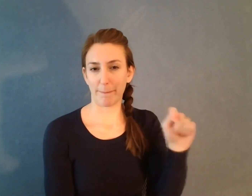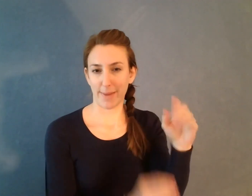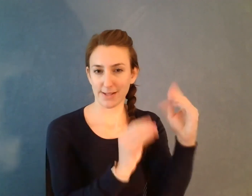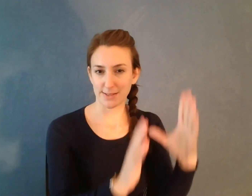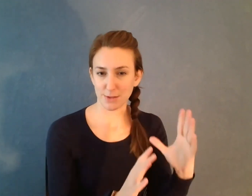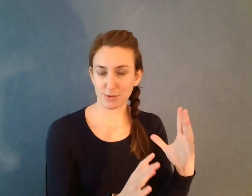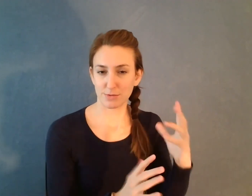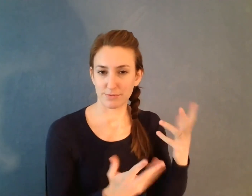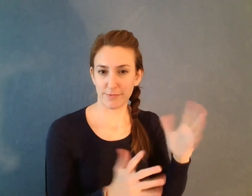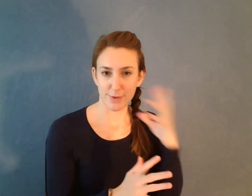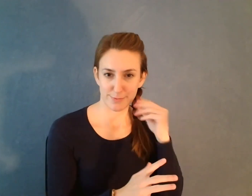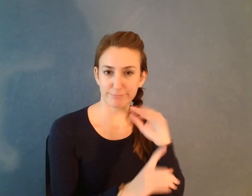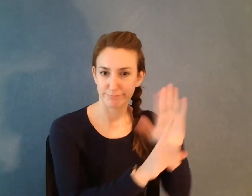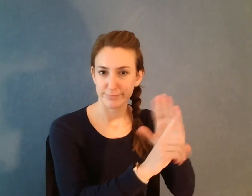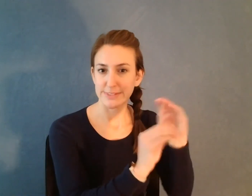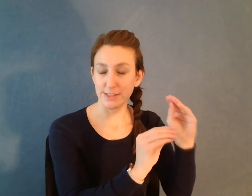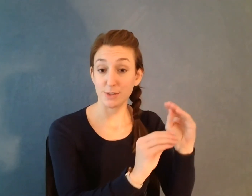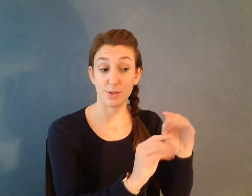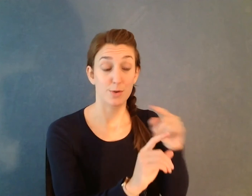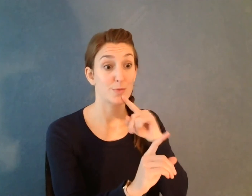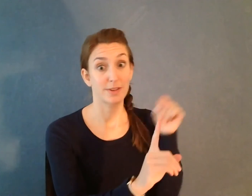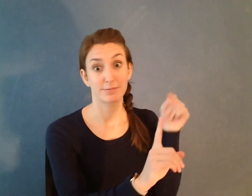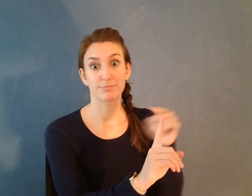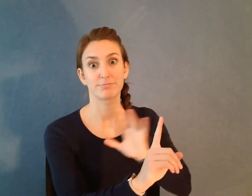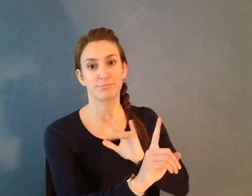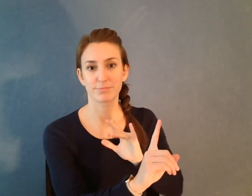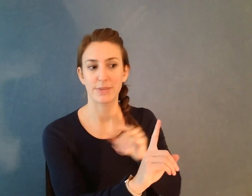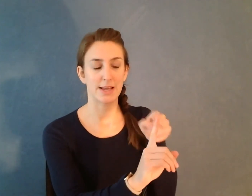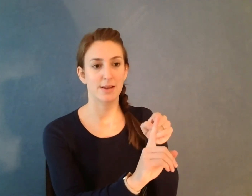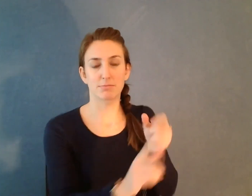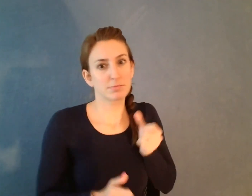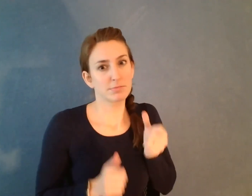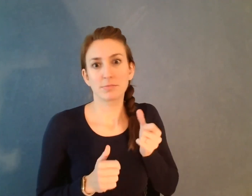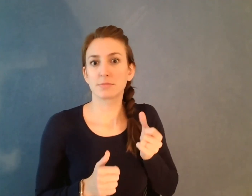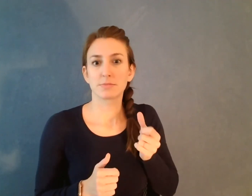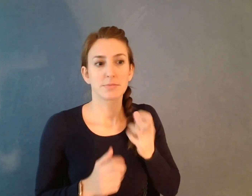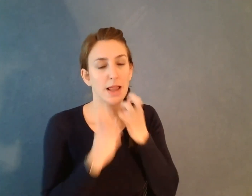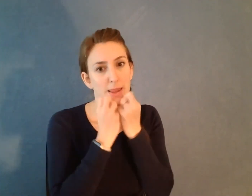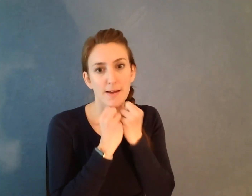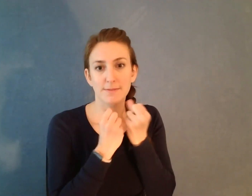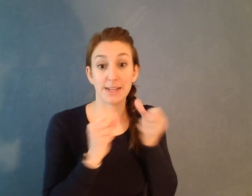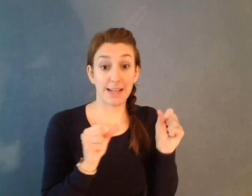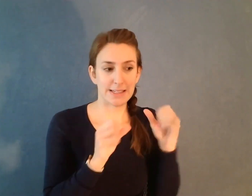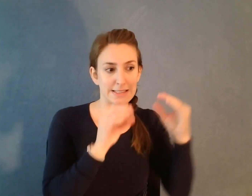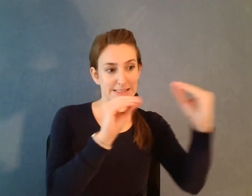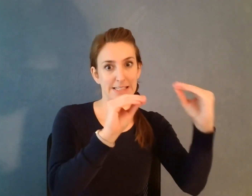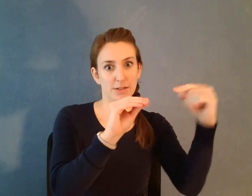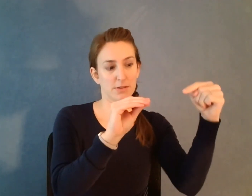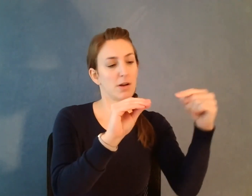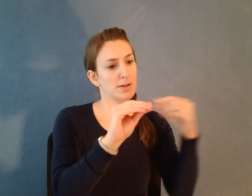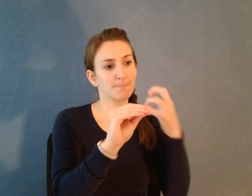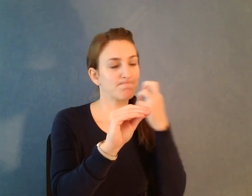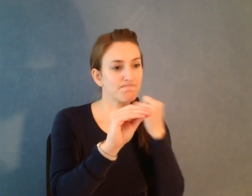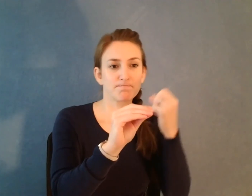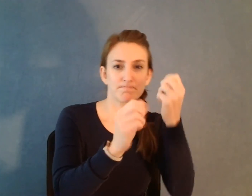great. Very passionate about everything that he teaches. And we read The Color of Law in that class, and it's something that I constantly go back to,